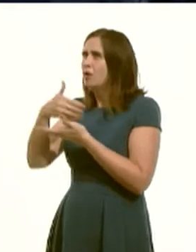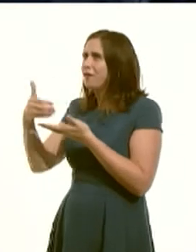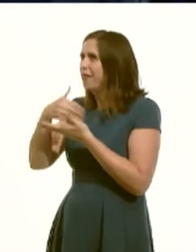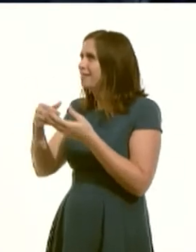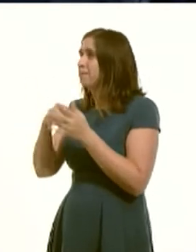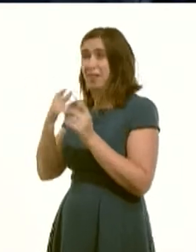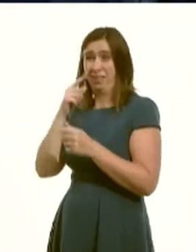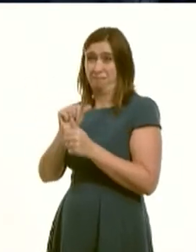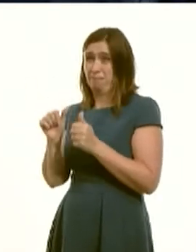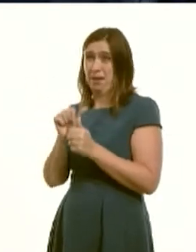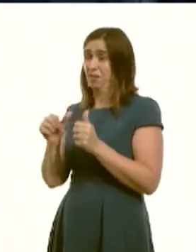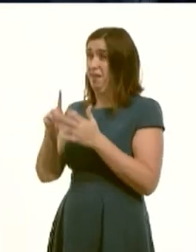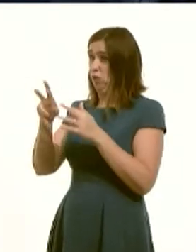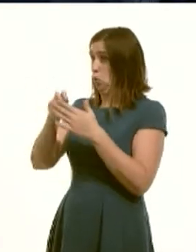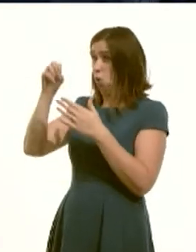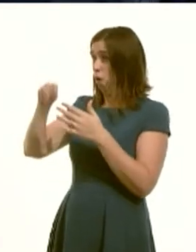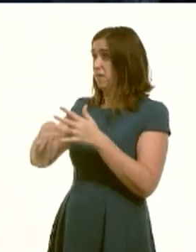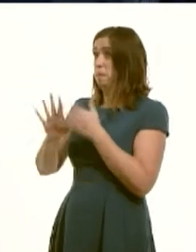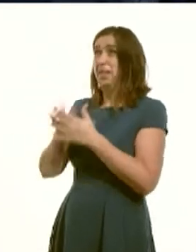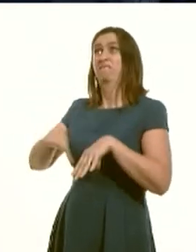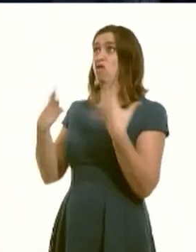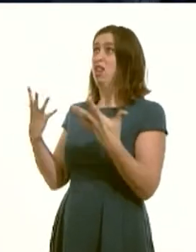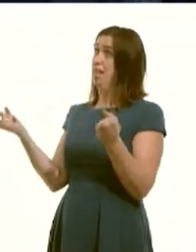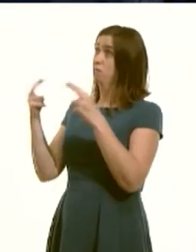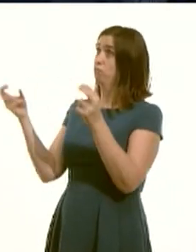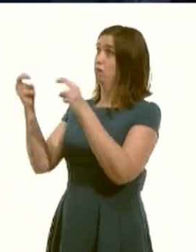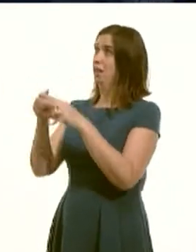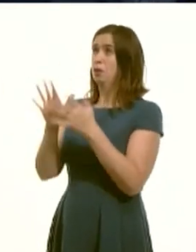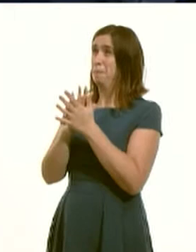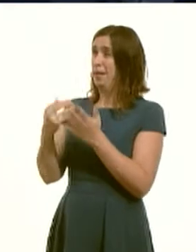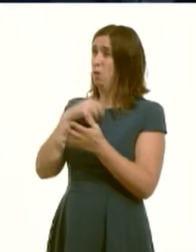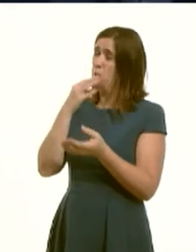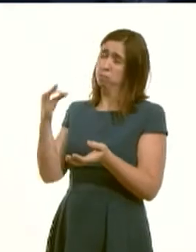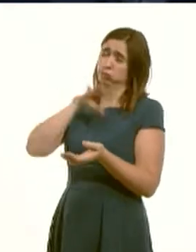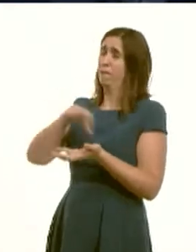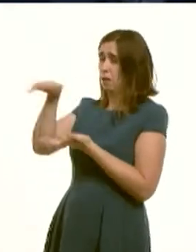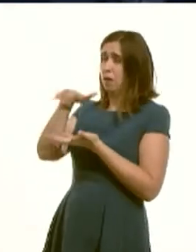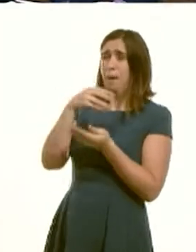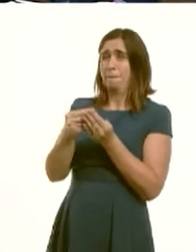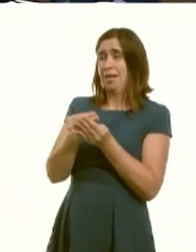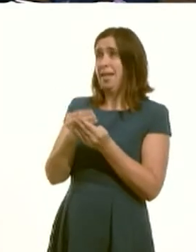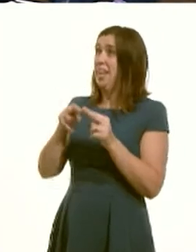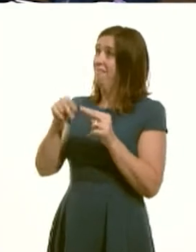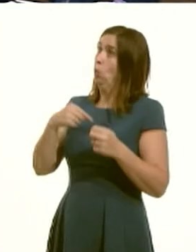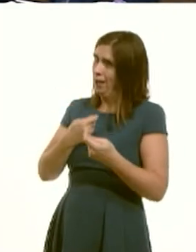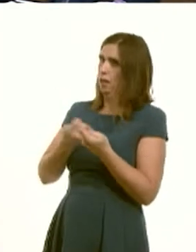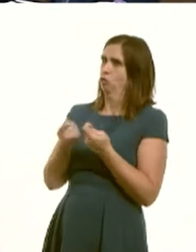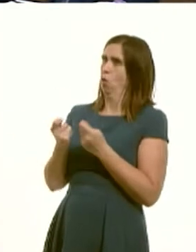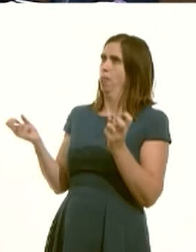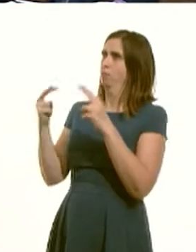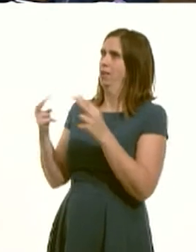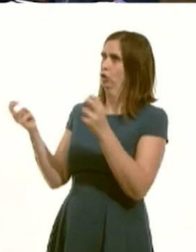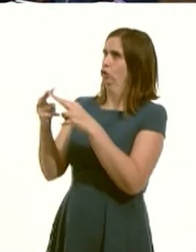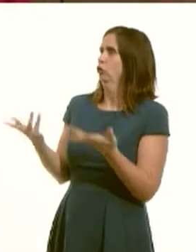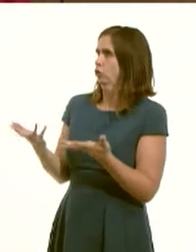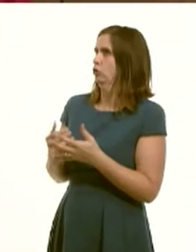that scrapping the seven tolls altogether would be a cost-effective way to boost the Welsh economy if control of the bridges were devolved? I have to say to the Member that